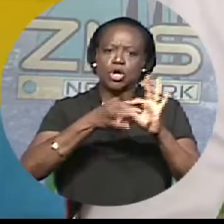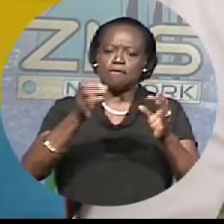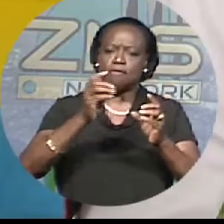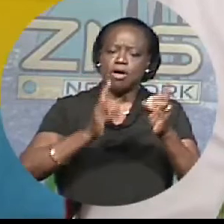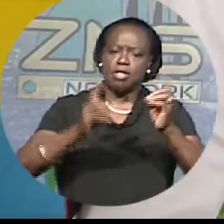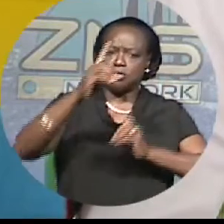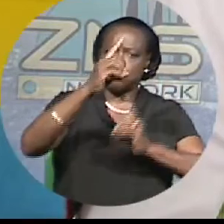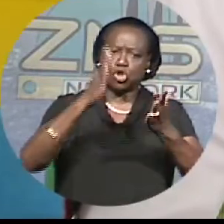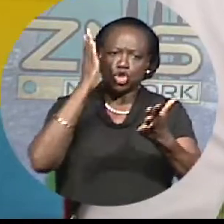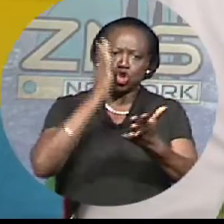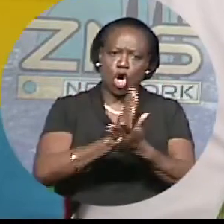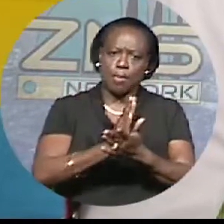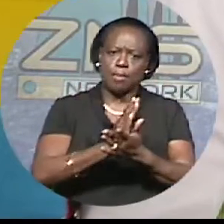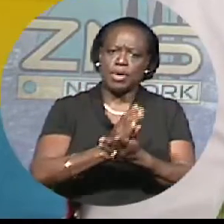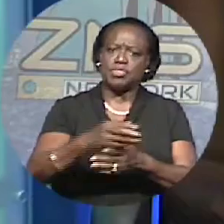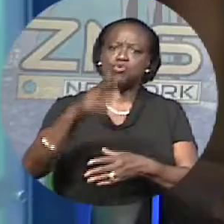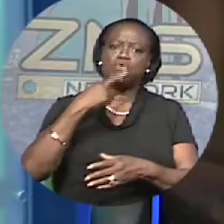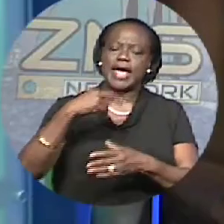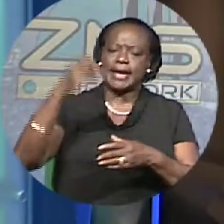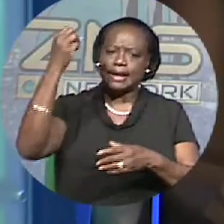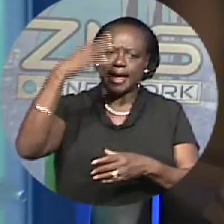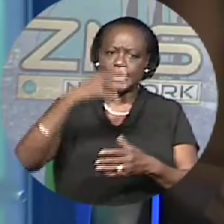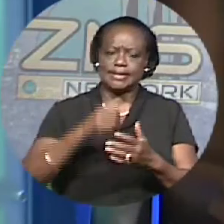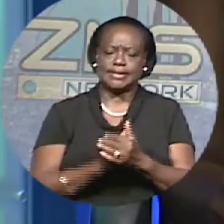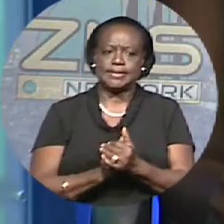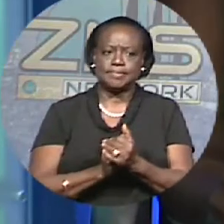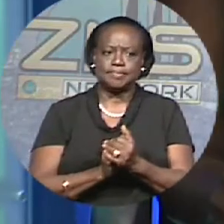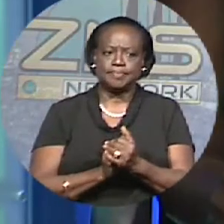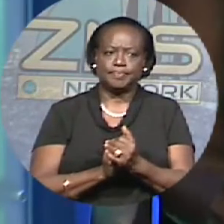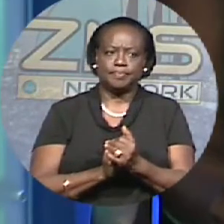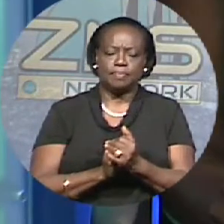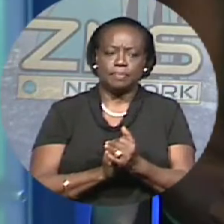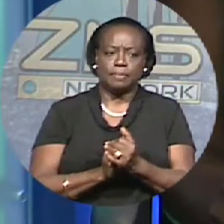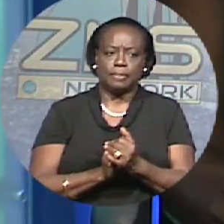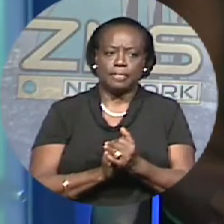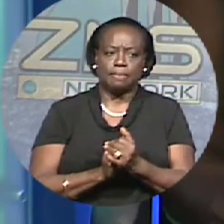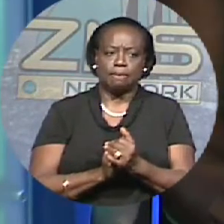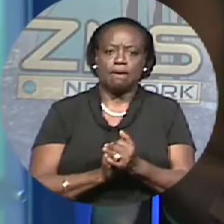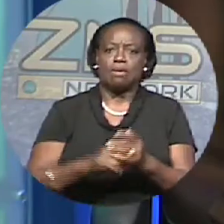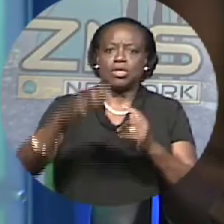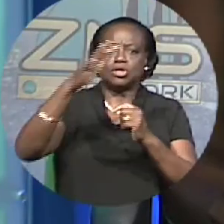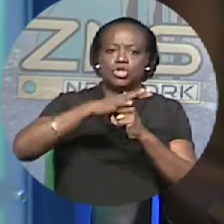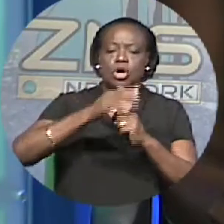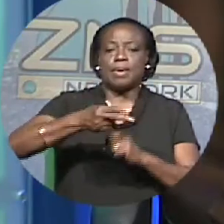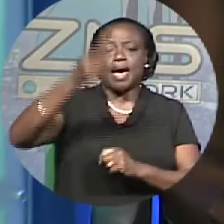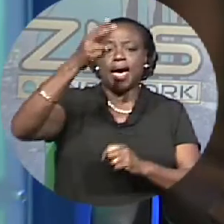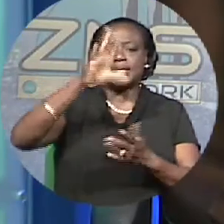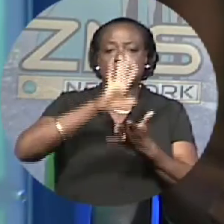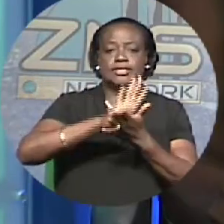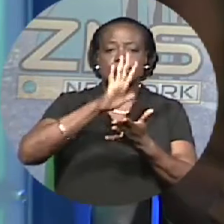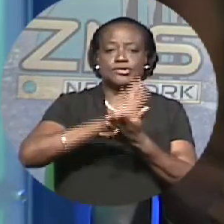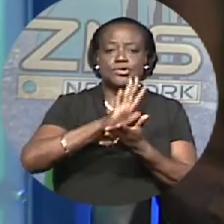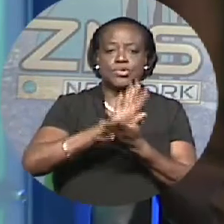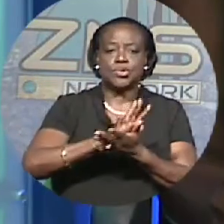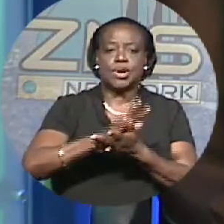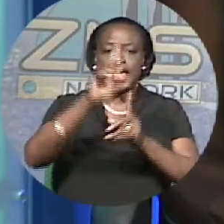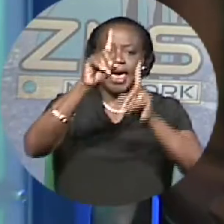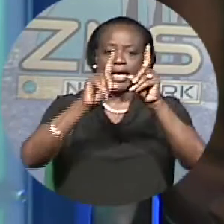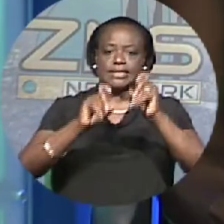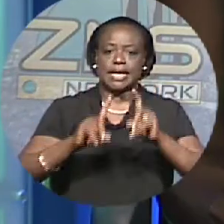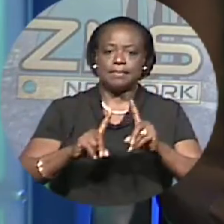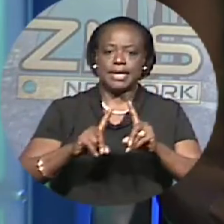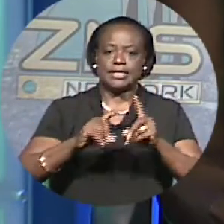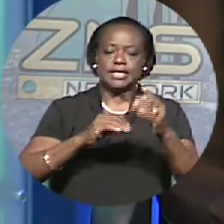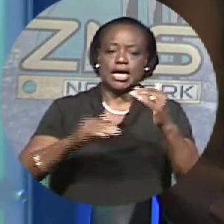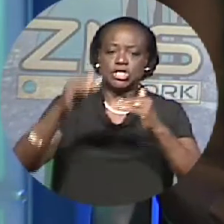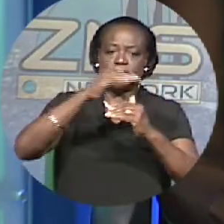on red traffic light. And still on education, the top high school examination achievers across New Providence were